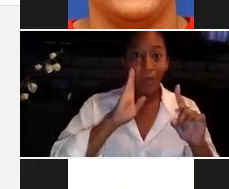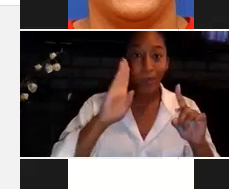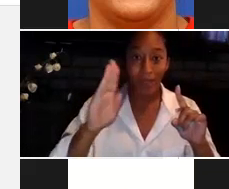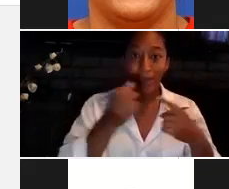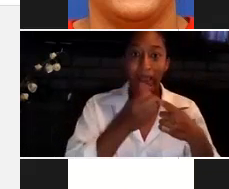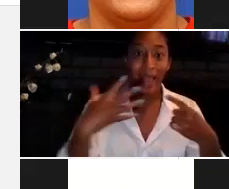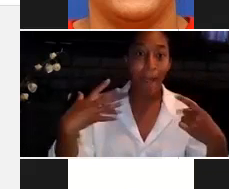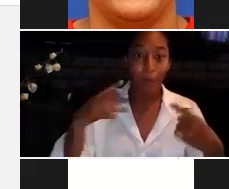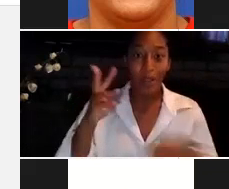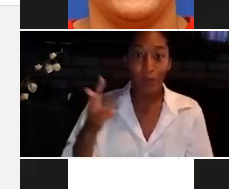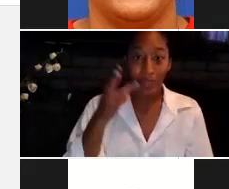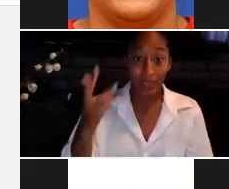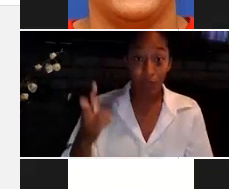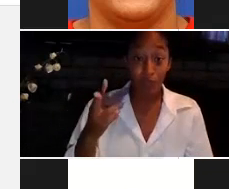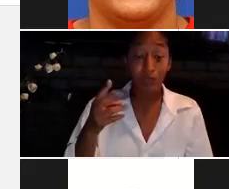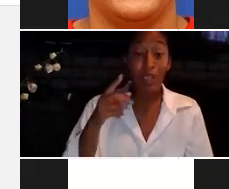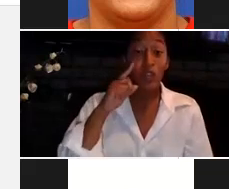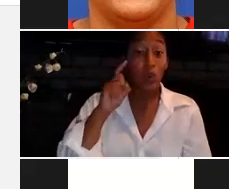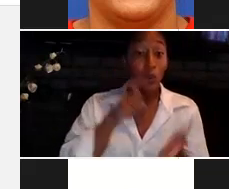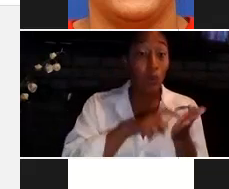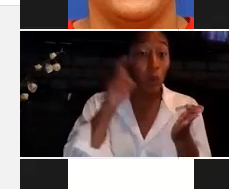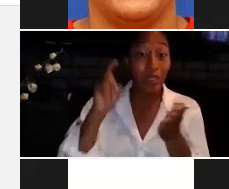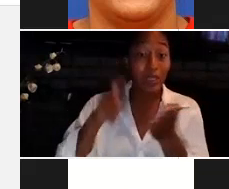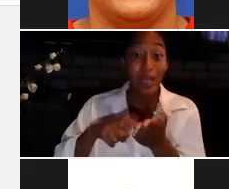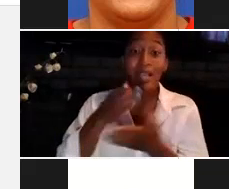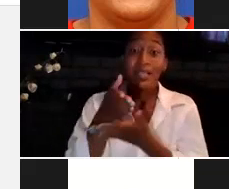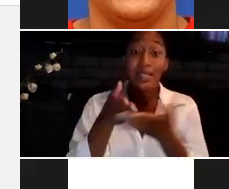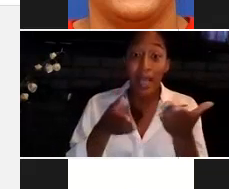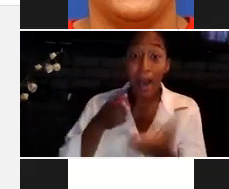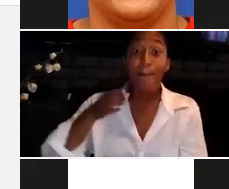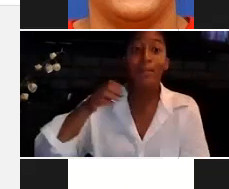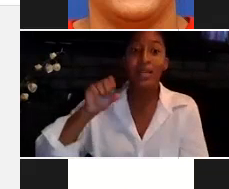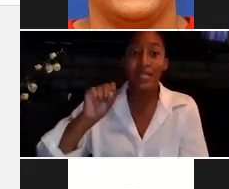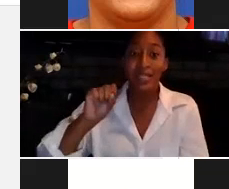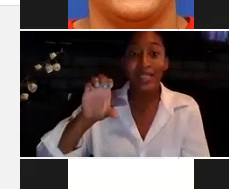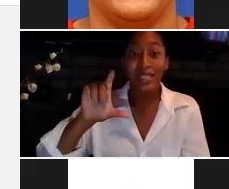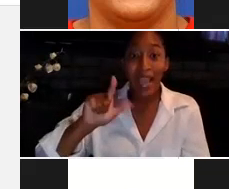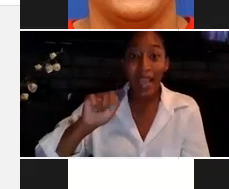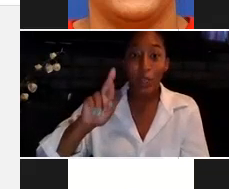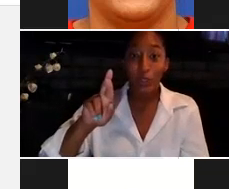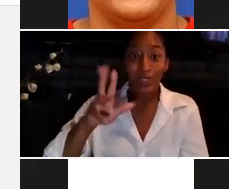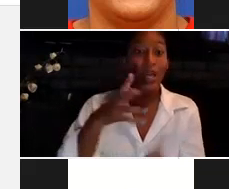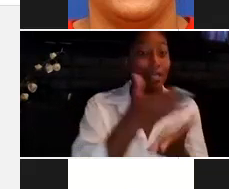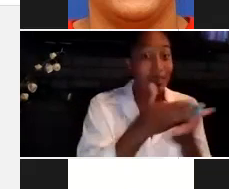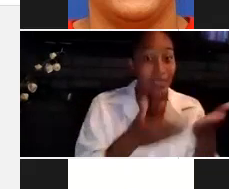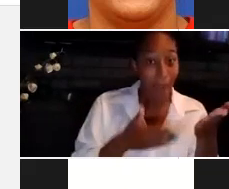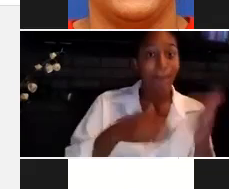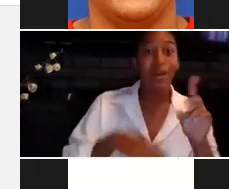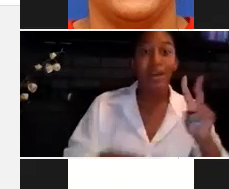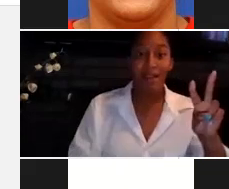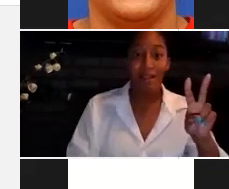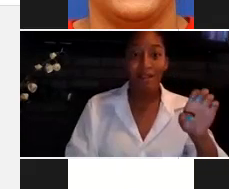scalars and some are vectors. Okay, so a scalar property, a scalar quantity,